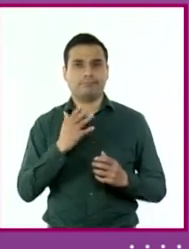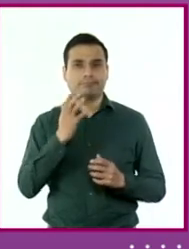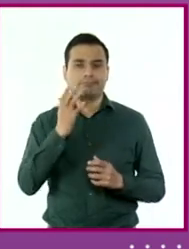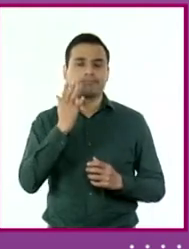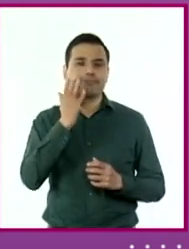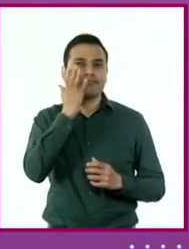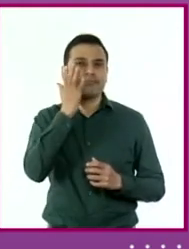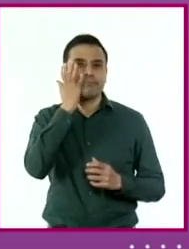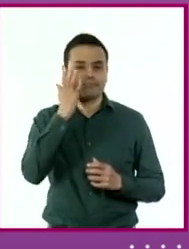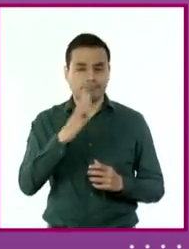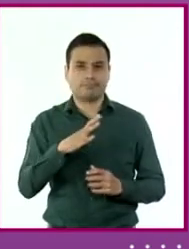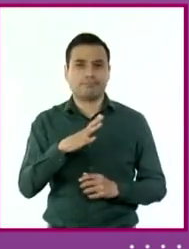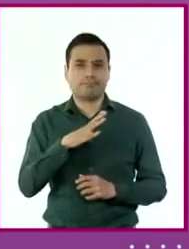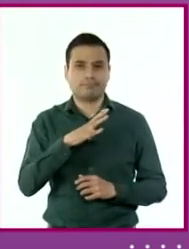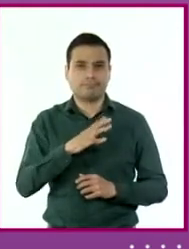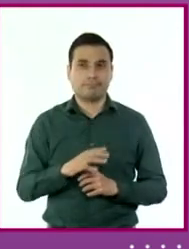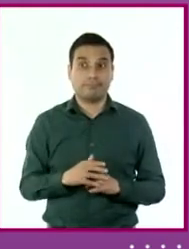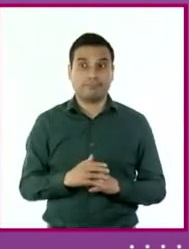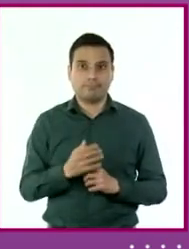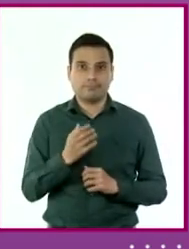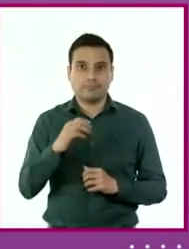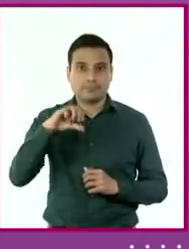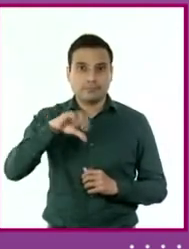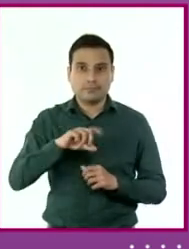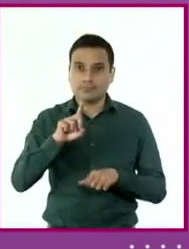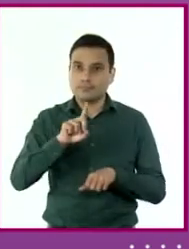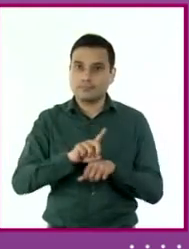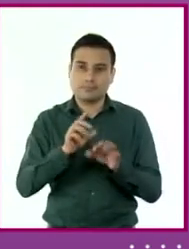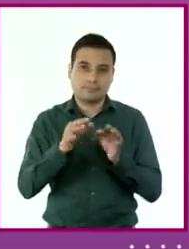very important plan for today.